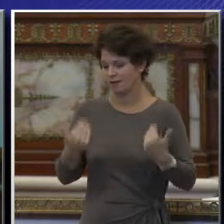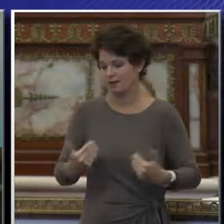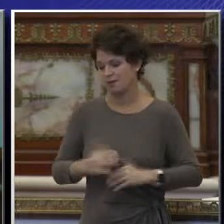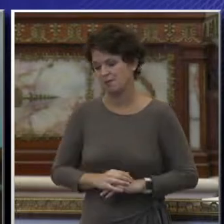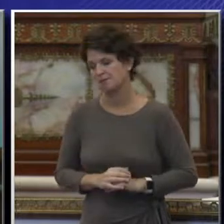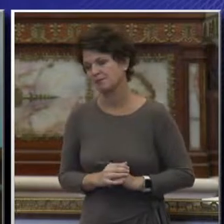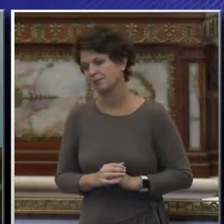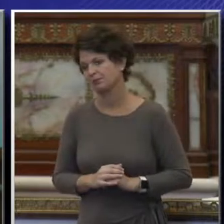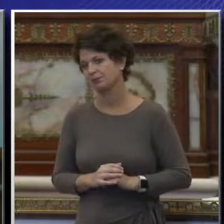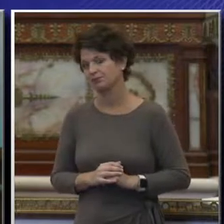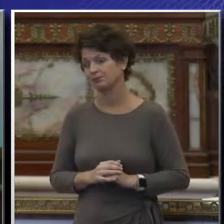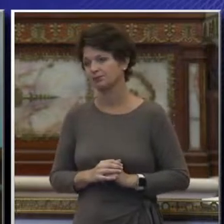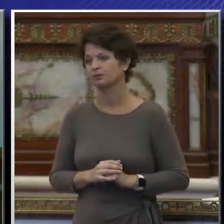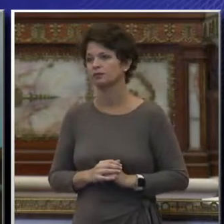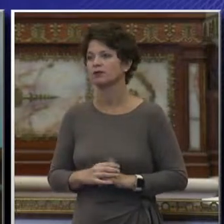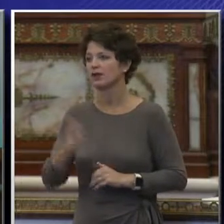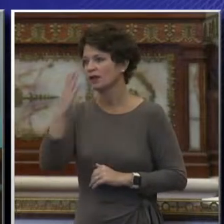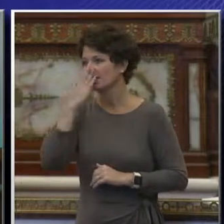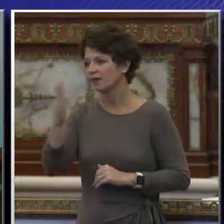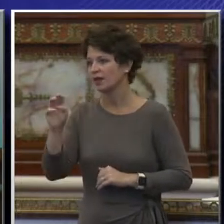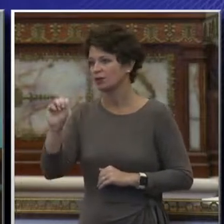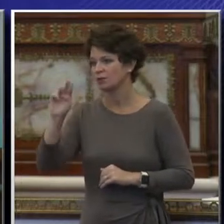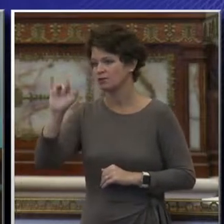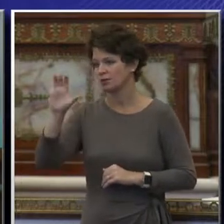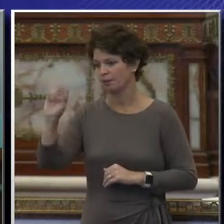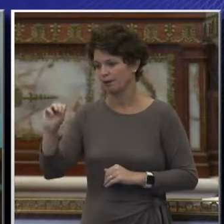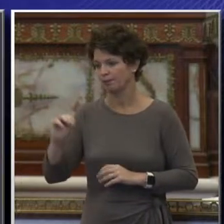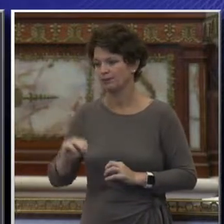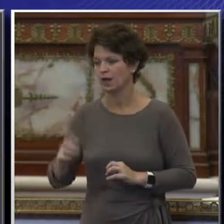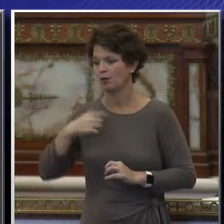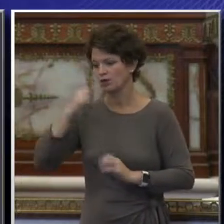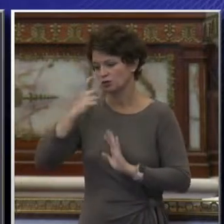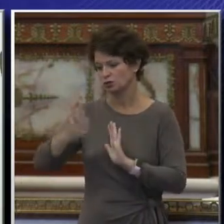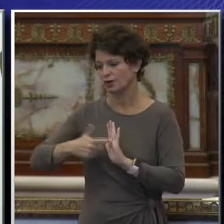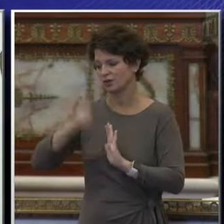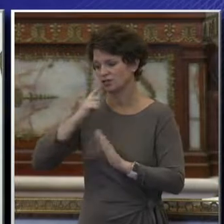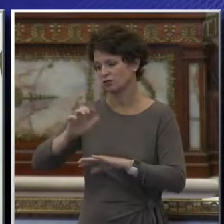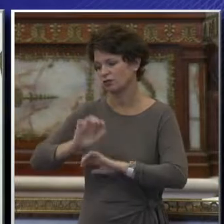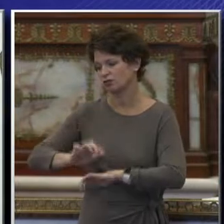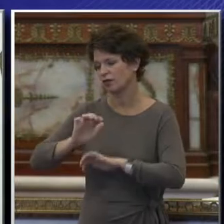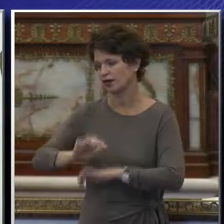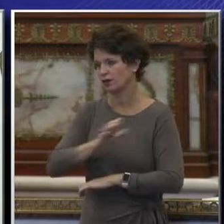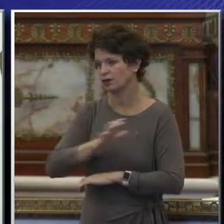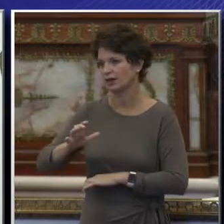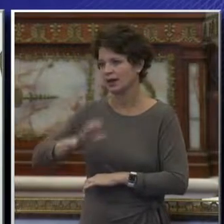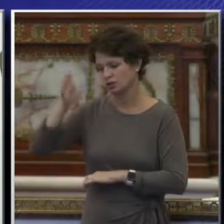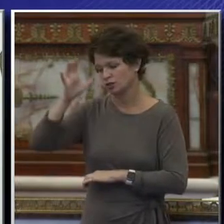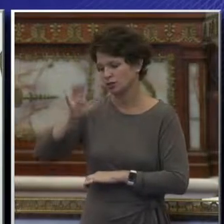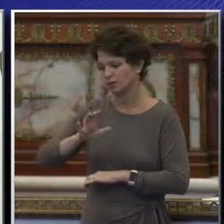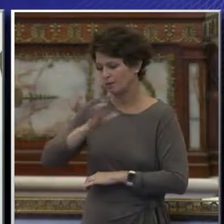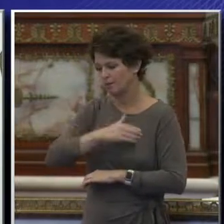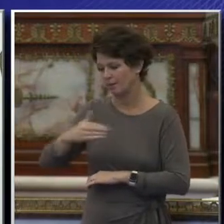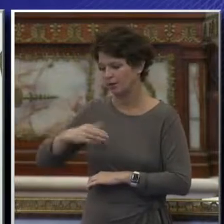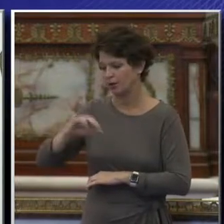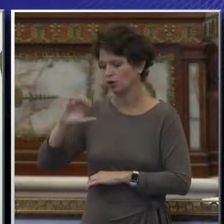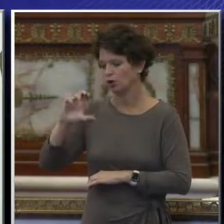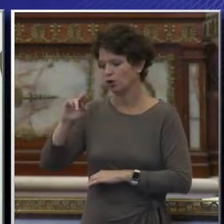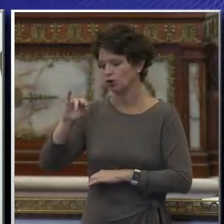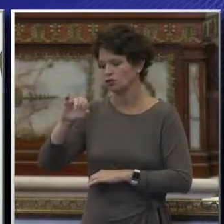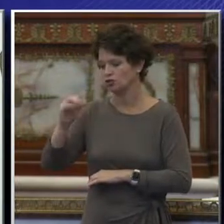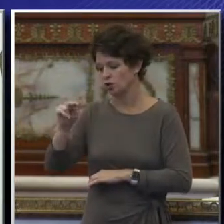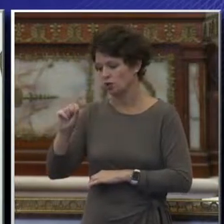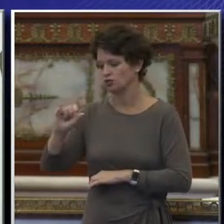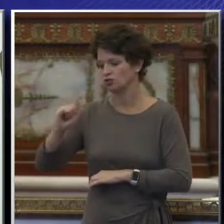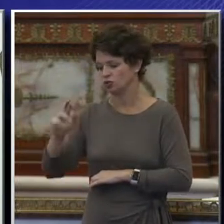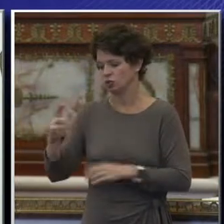time. Thank you, Ms. Baum. I want to recognize for the record that Councilmember Curtis Jones Jr. is also present for